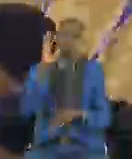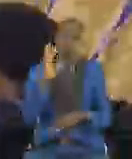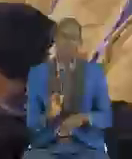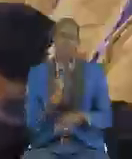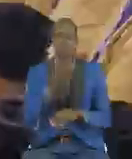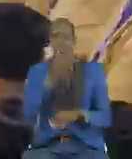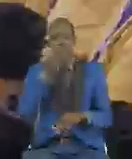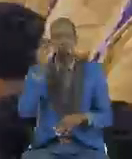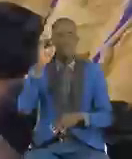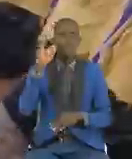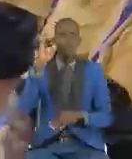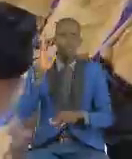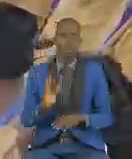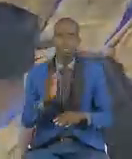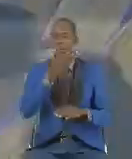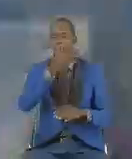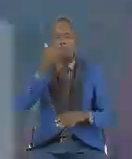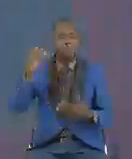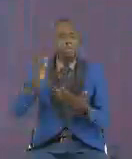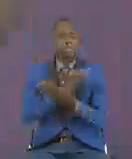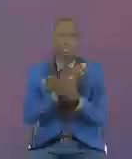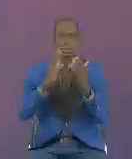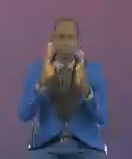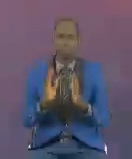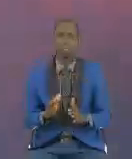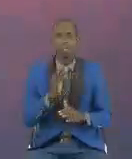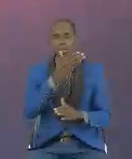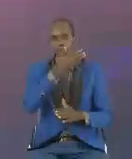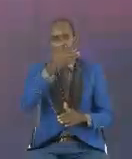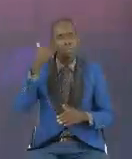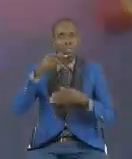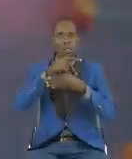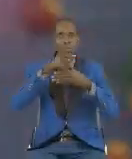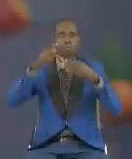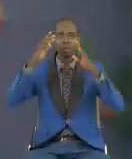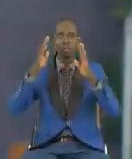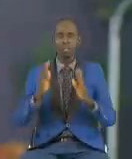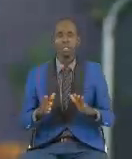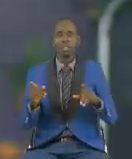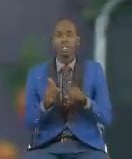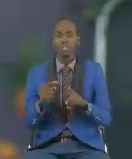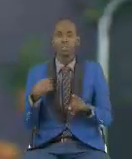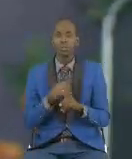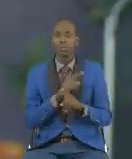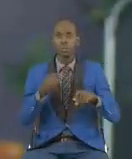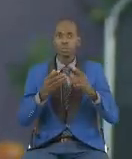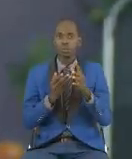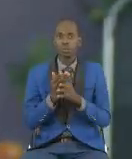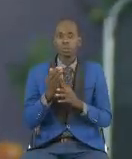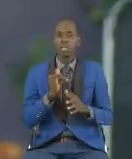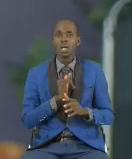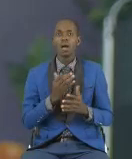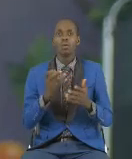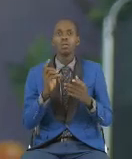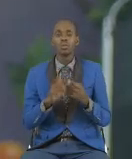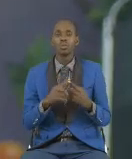a better singer, a better professional. As we go through, and I want to plead with you,